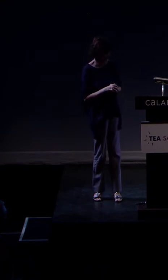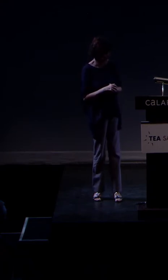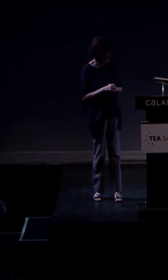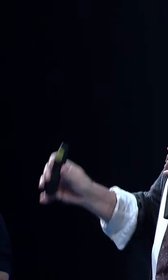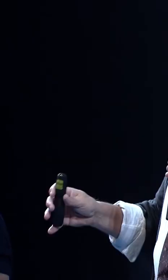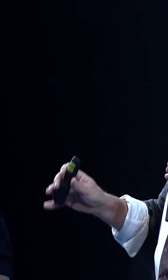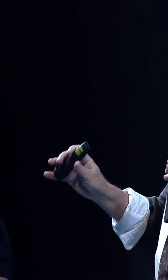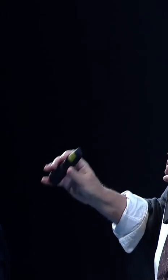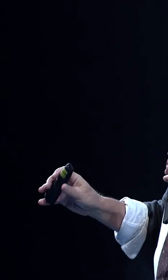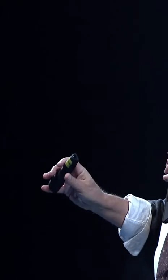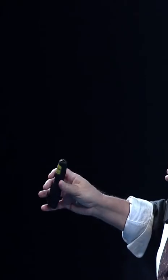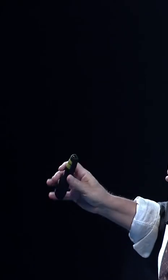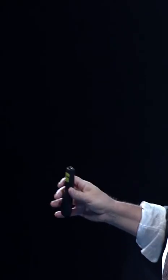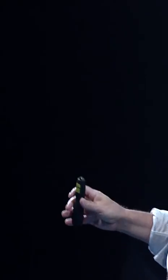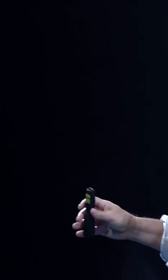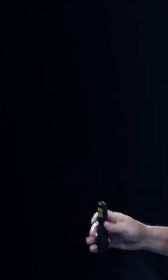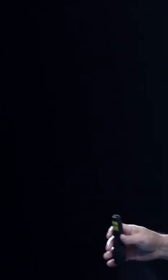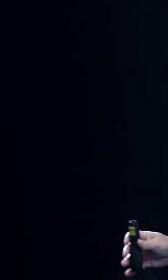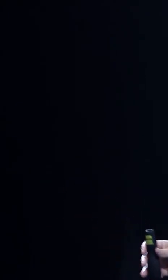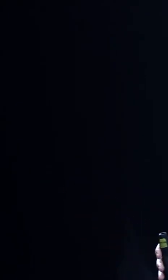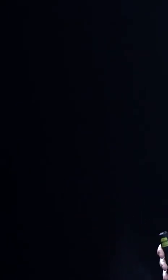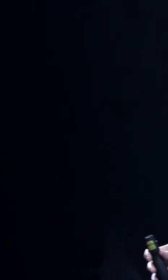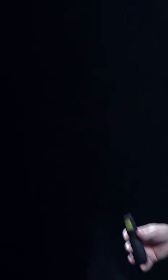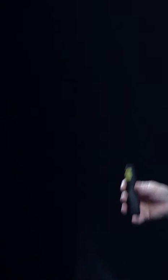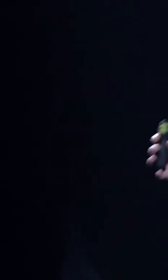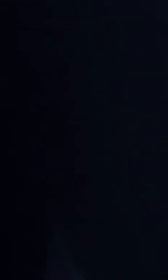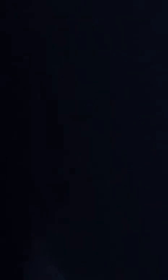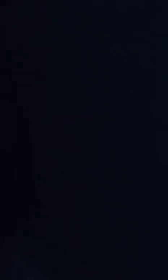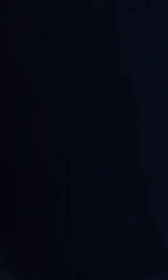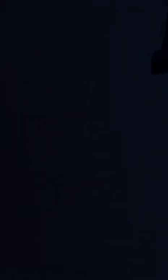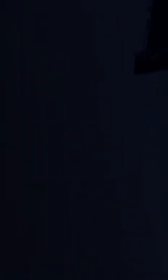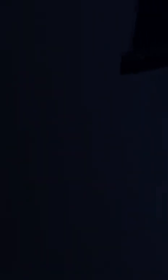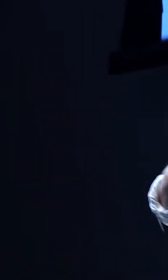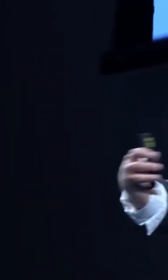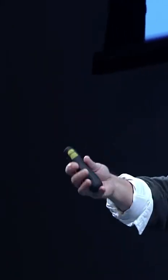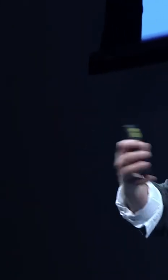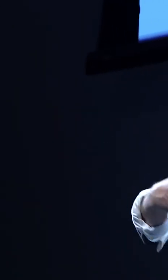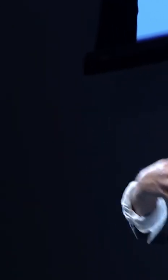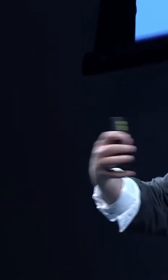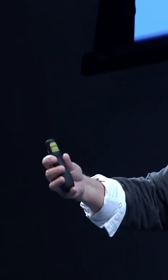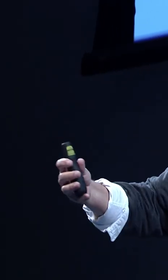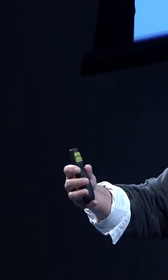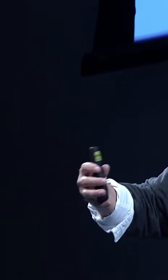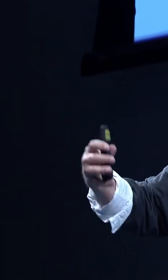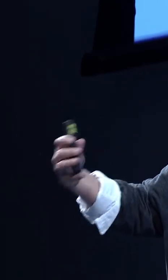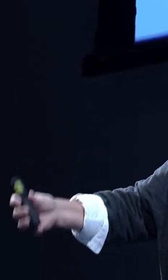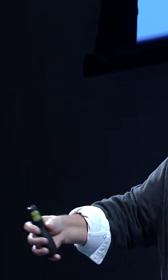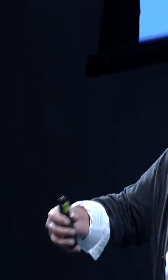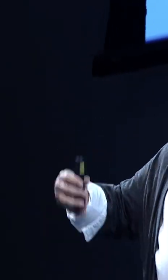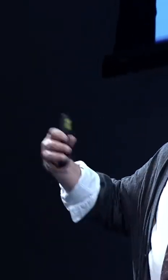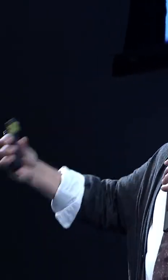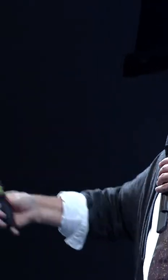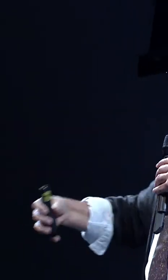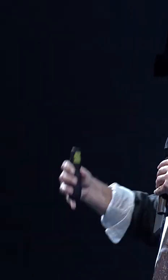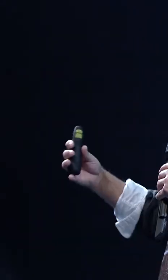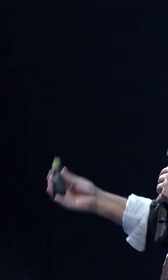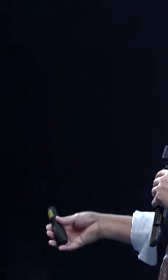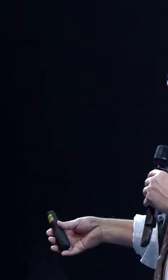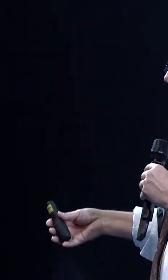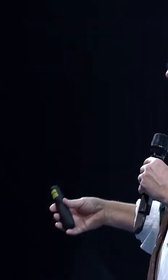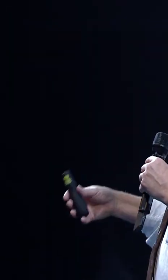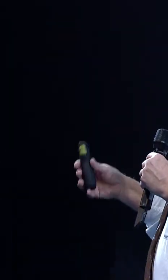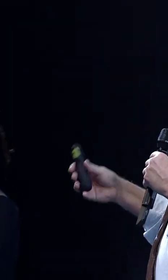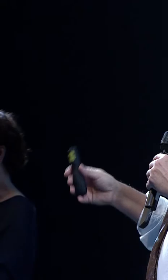really important here is that technology is not ideologically neutral. And when we look at technologies and we choose the tools for storytelling or enlightenment